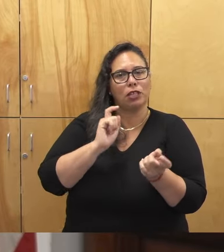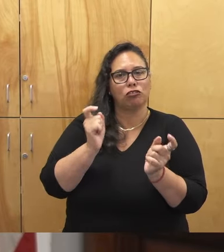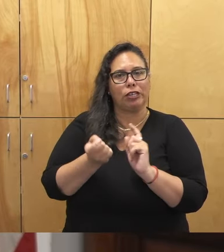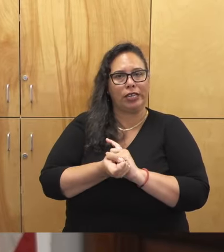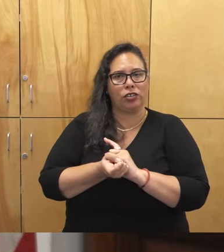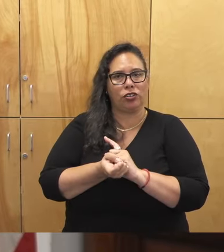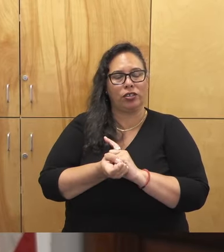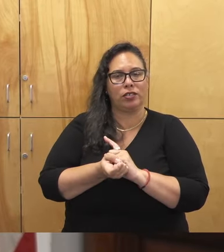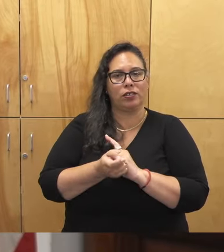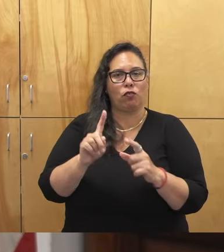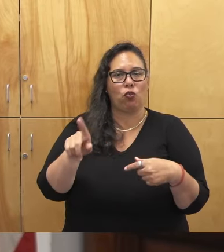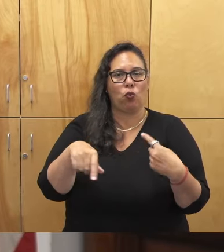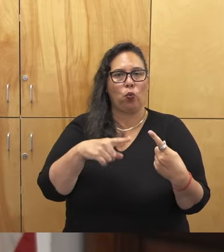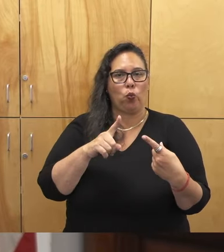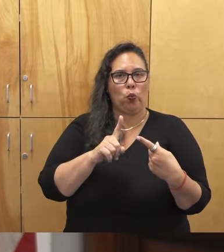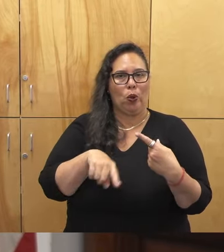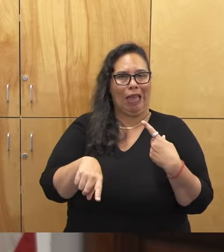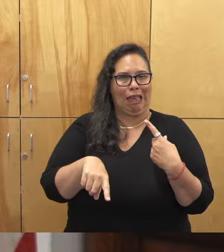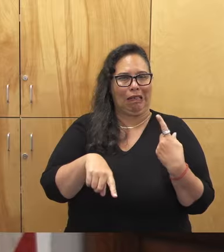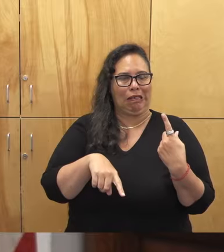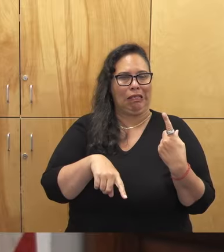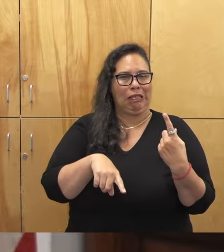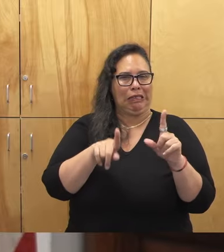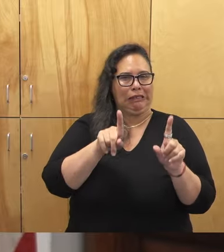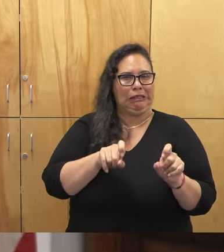from when the diagnostics were given,